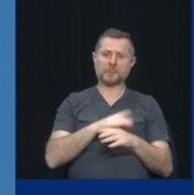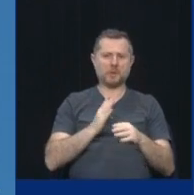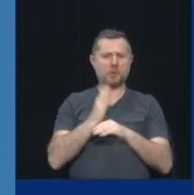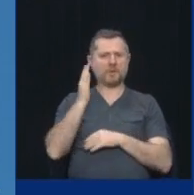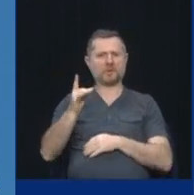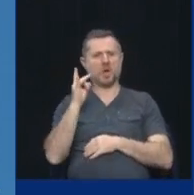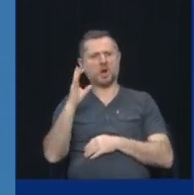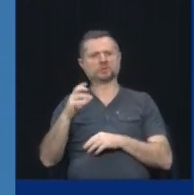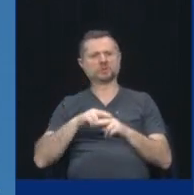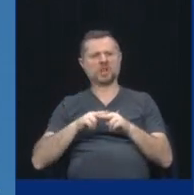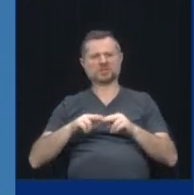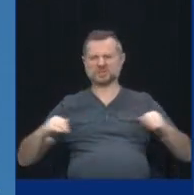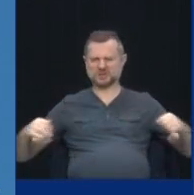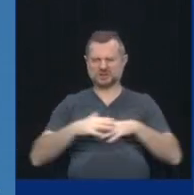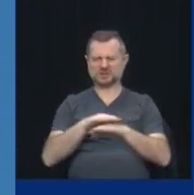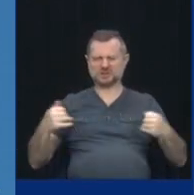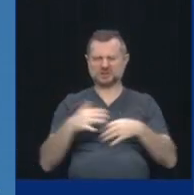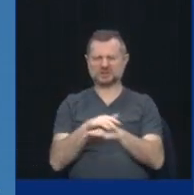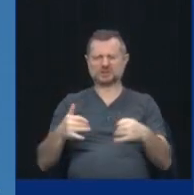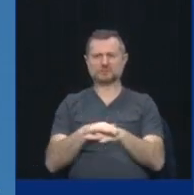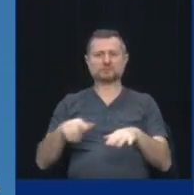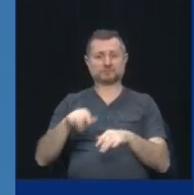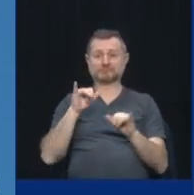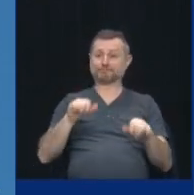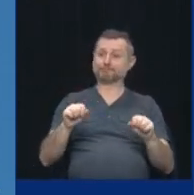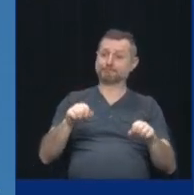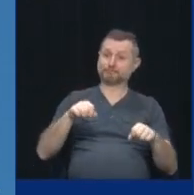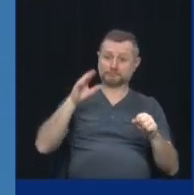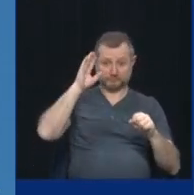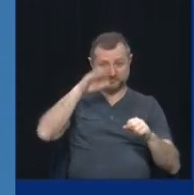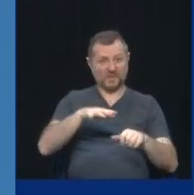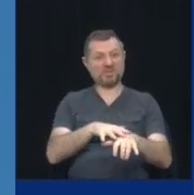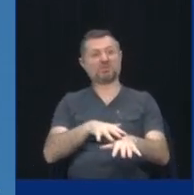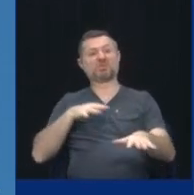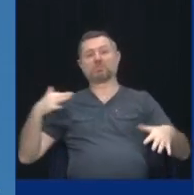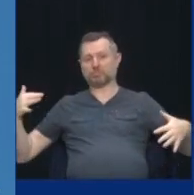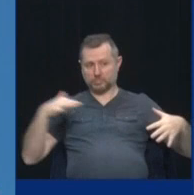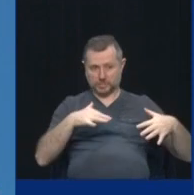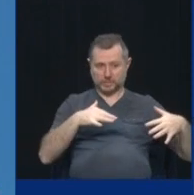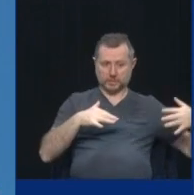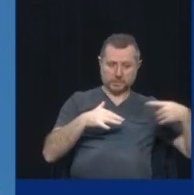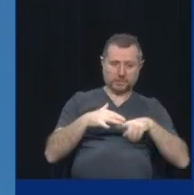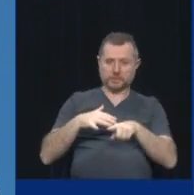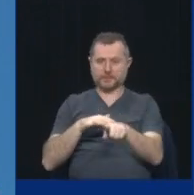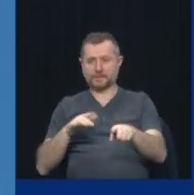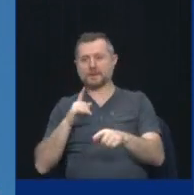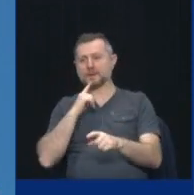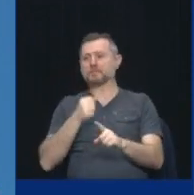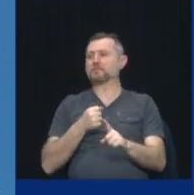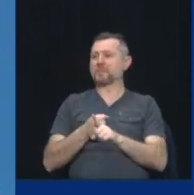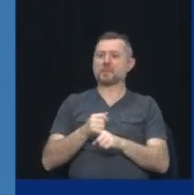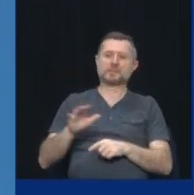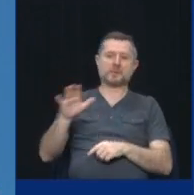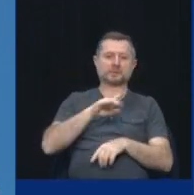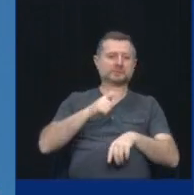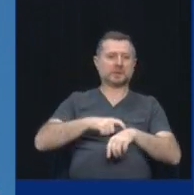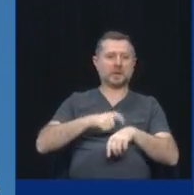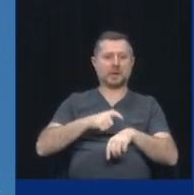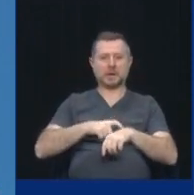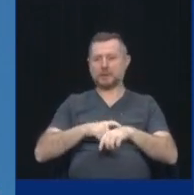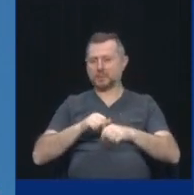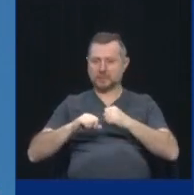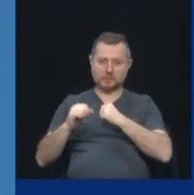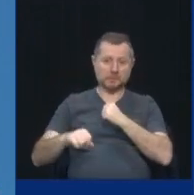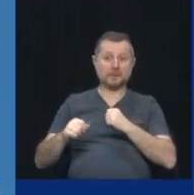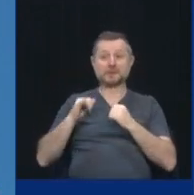day, the potential for congestion and delays is significant, impacting daily commuters. So East Side Access